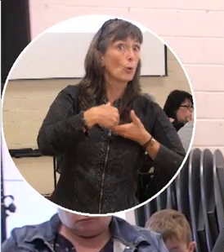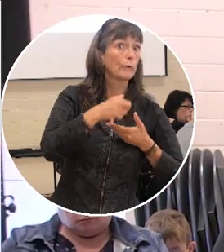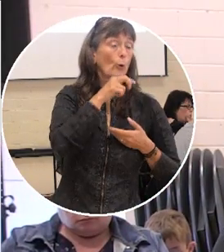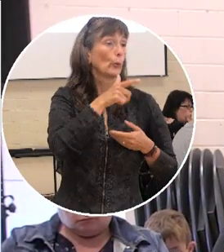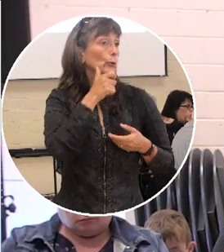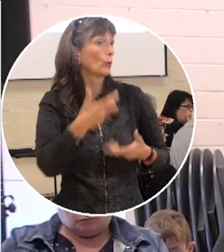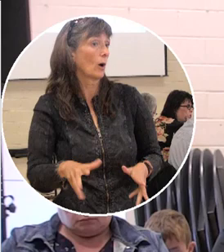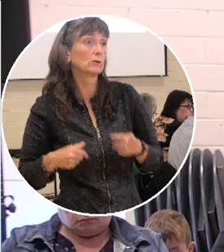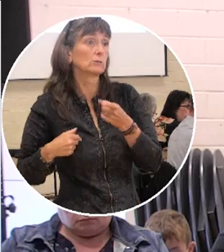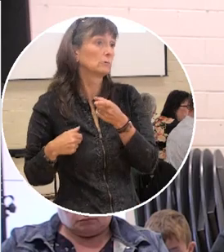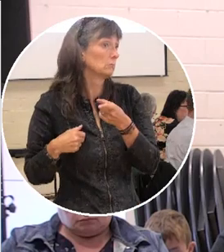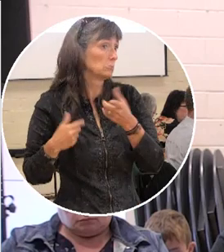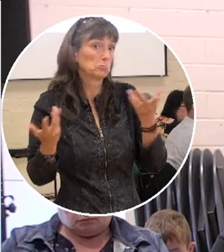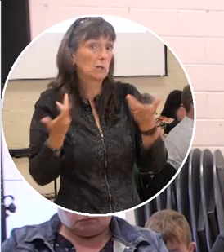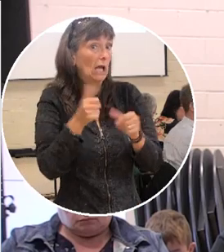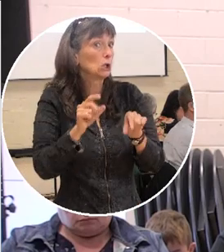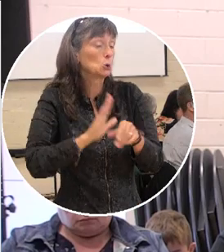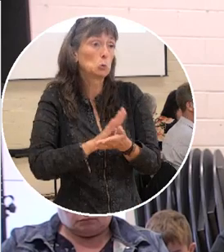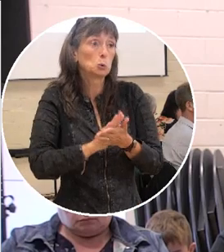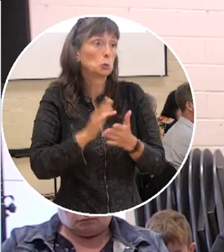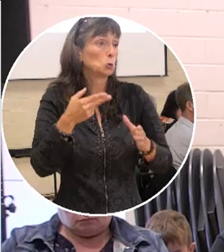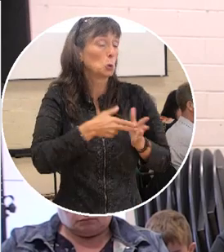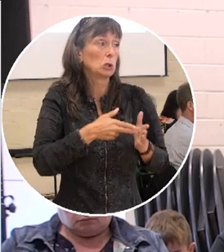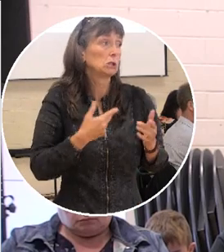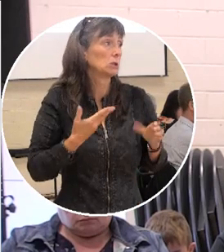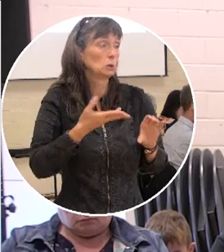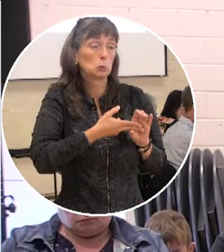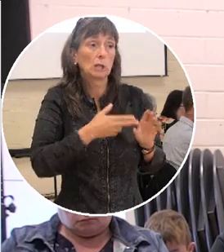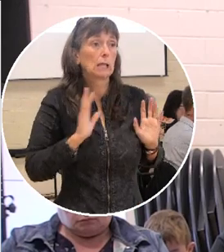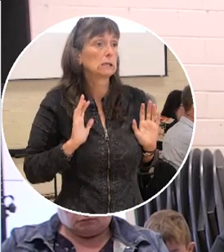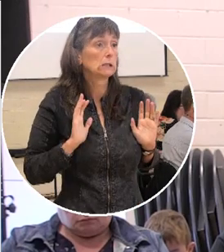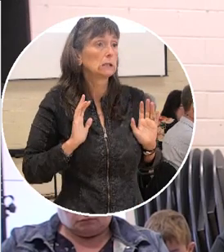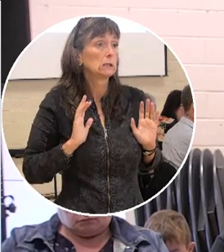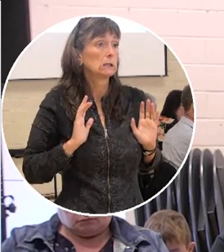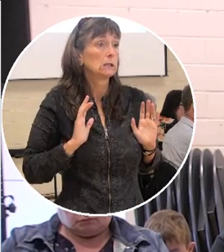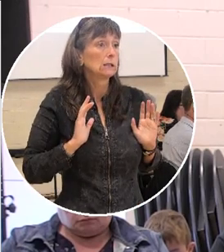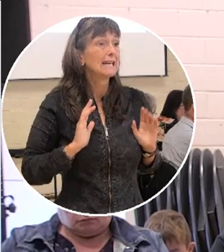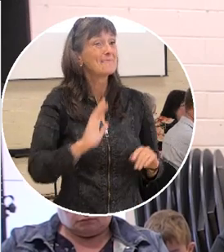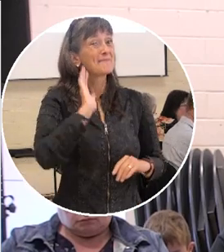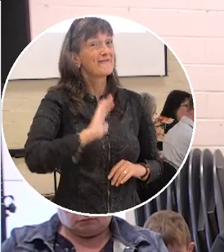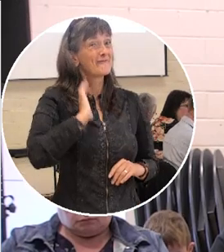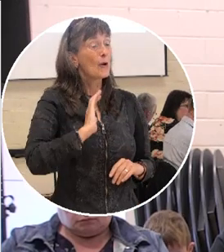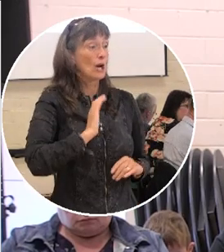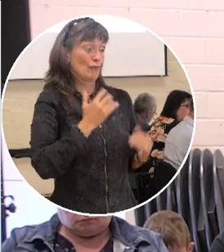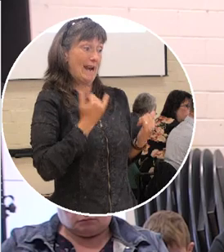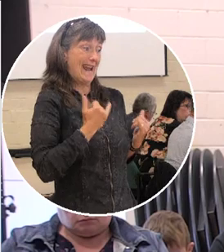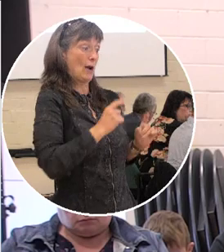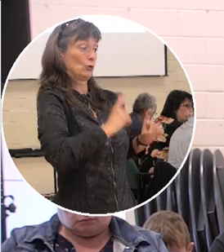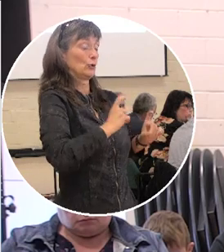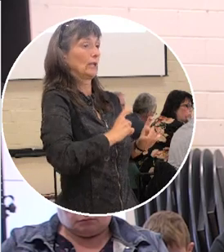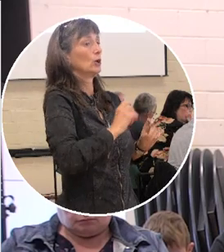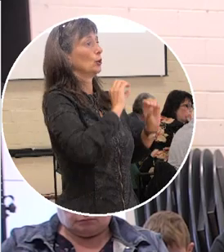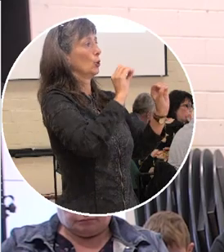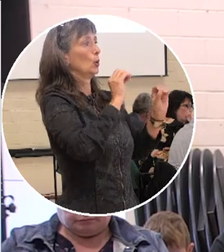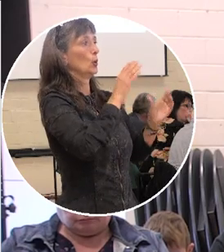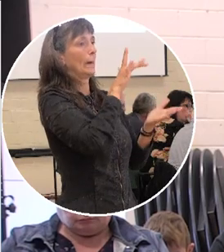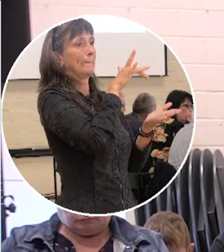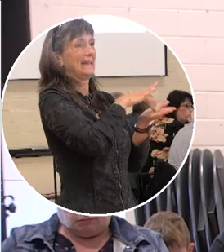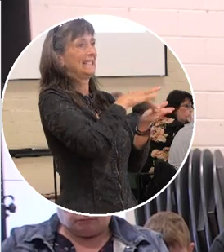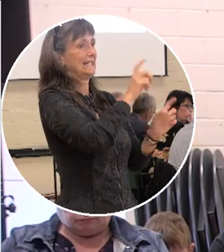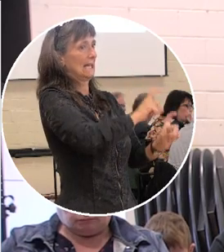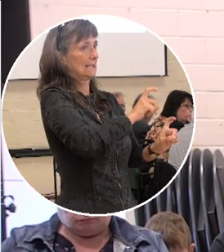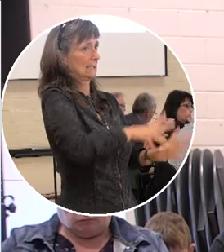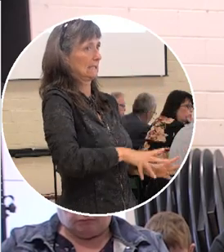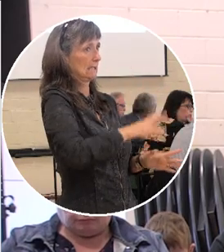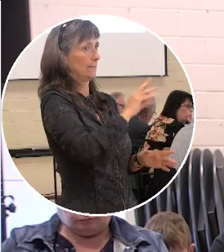anybody who's interested. It's really an extension of the no midterms pilot that's currently underway in the district, and we have some 60-odd